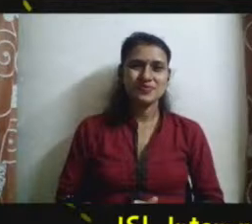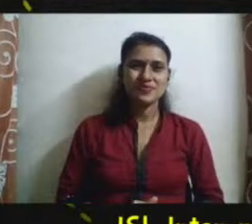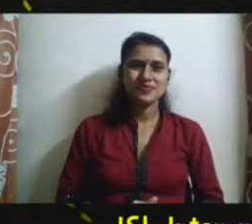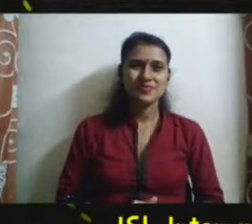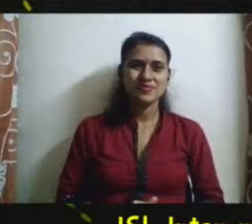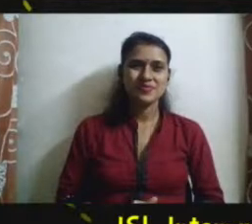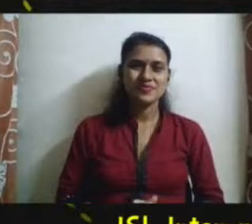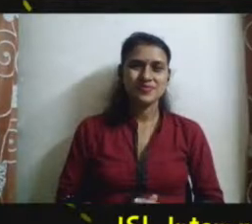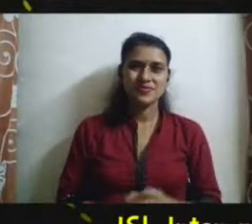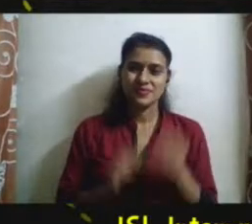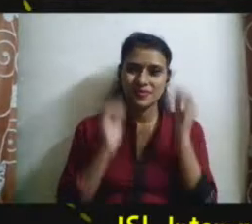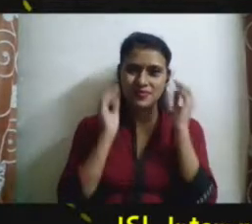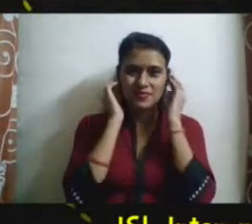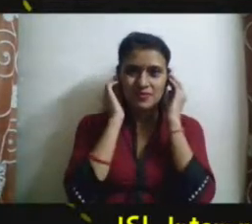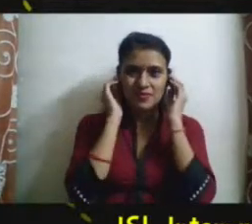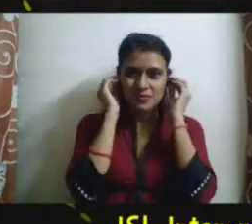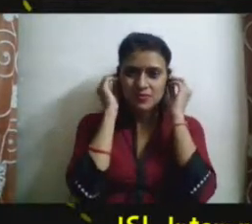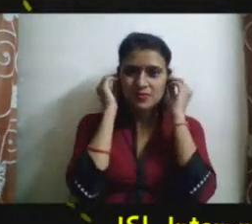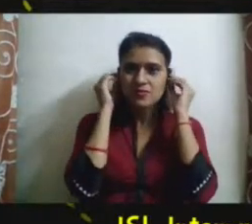So this is